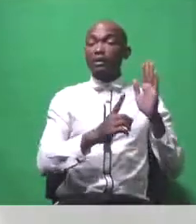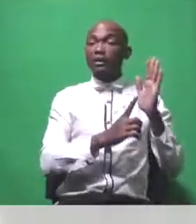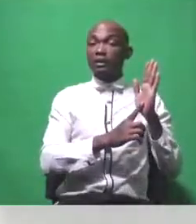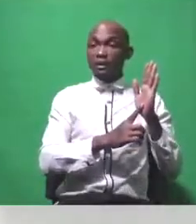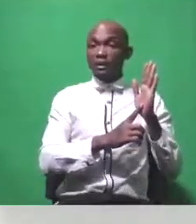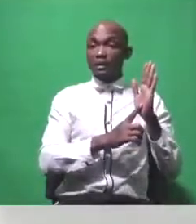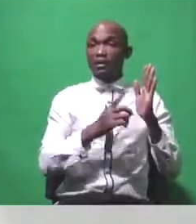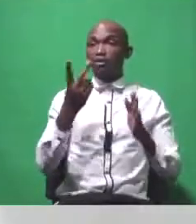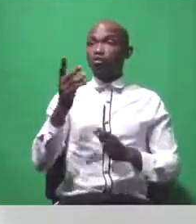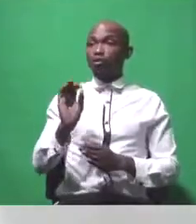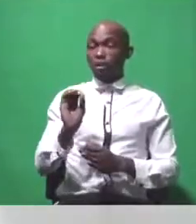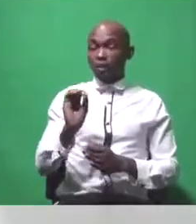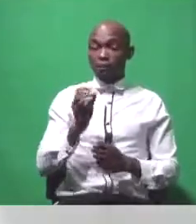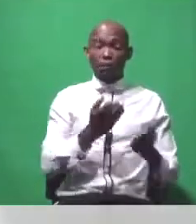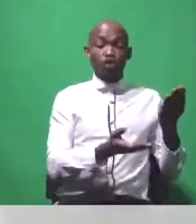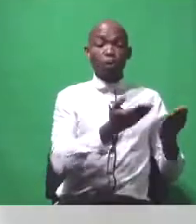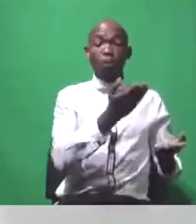60.20. Balance